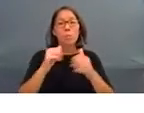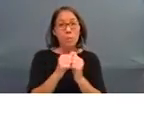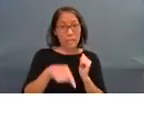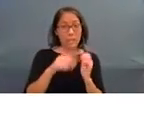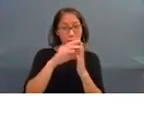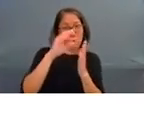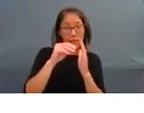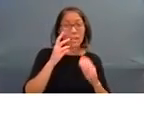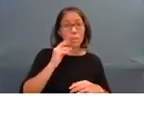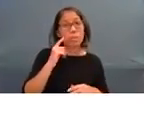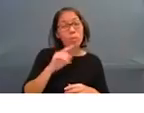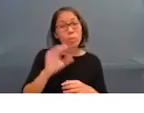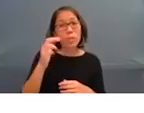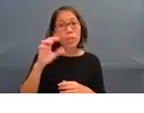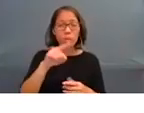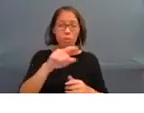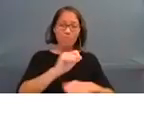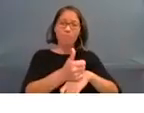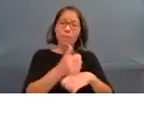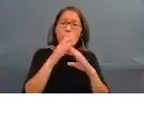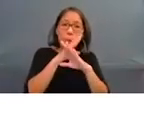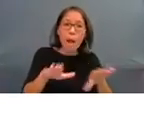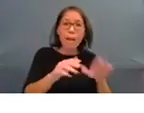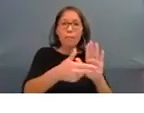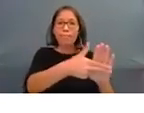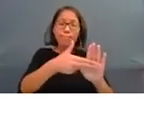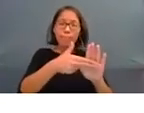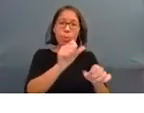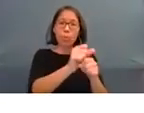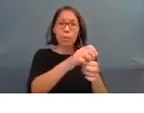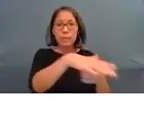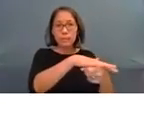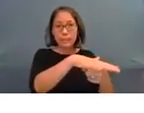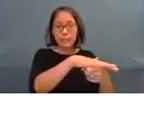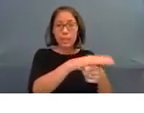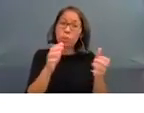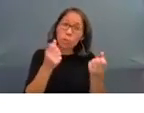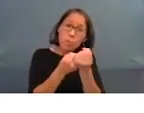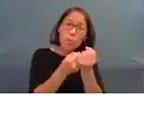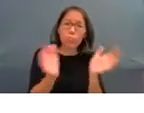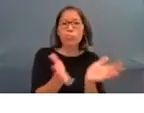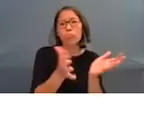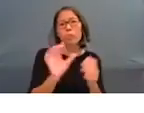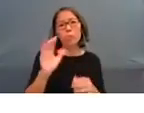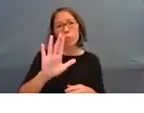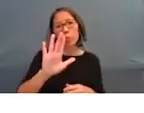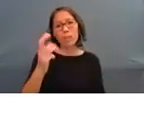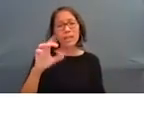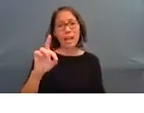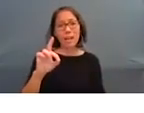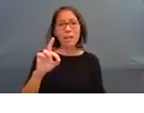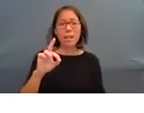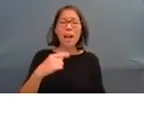you establish a quiet, designated workspace, that you support and encourage your child. I like to call our parents